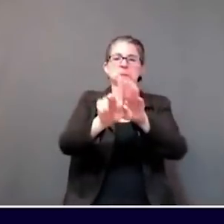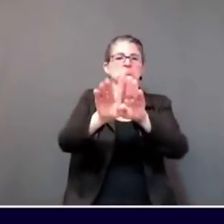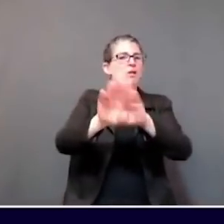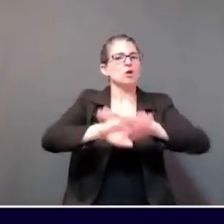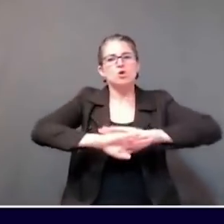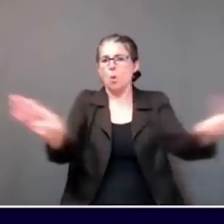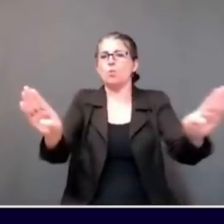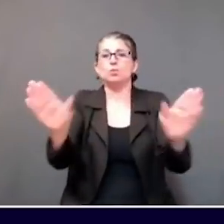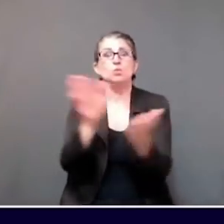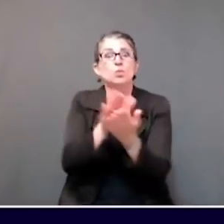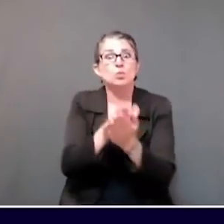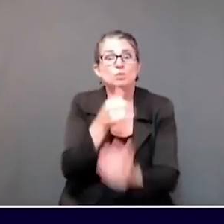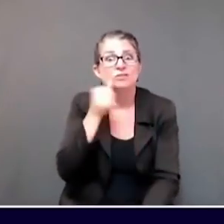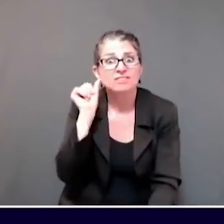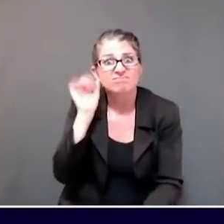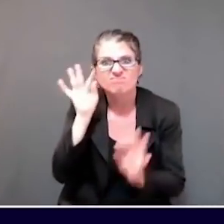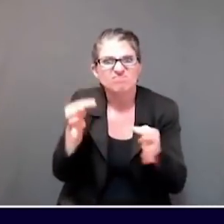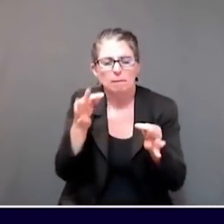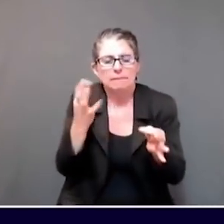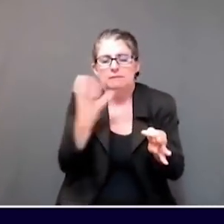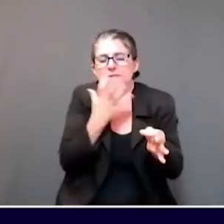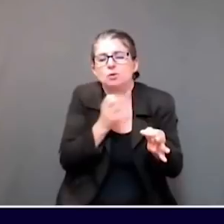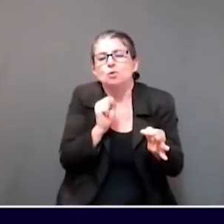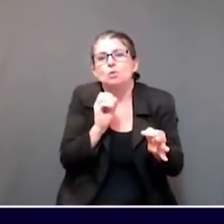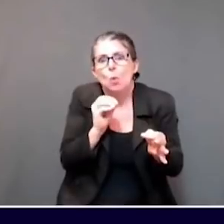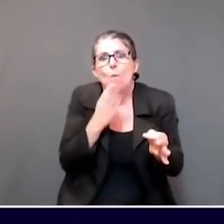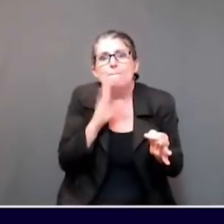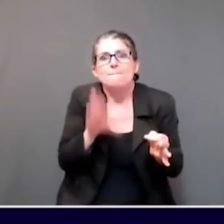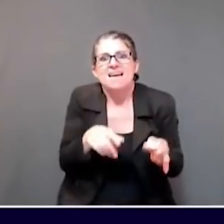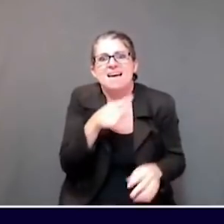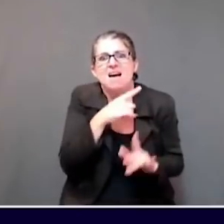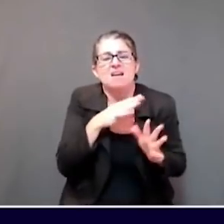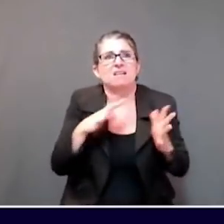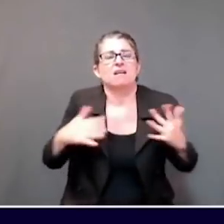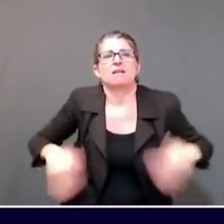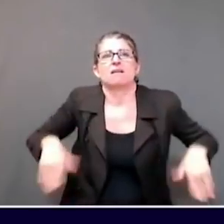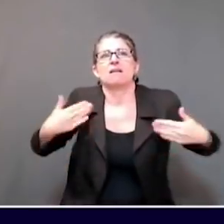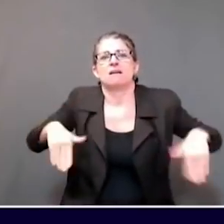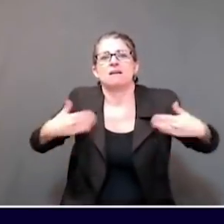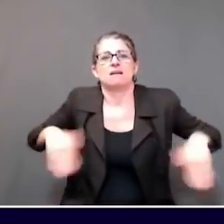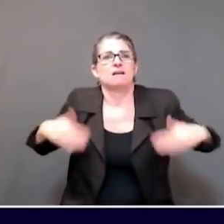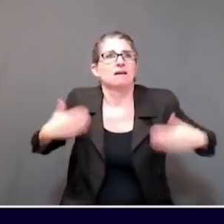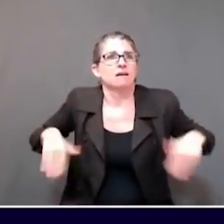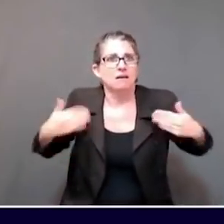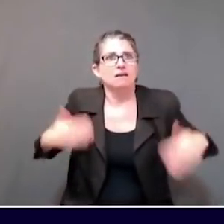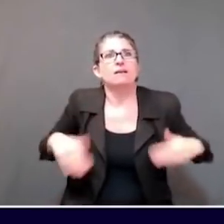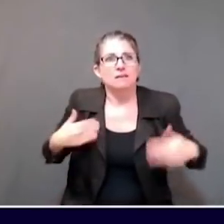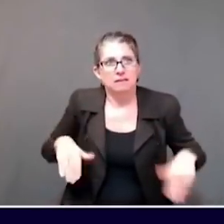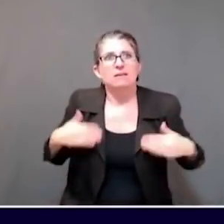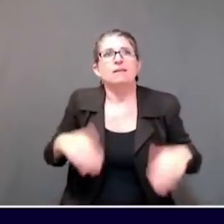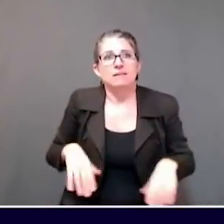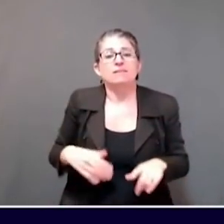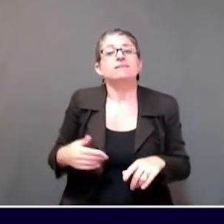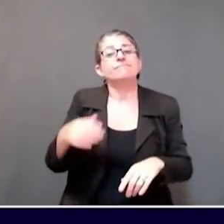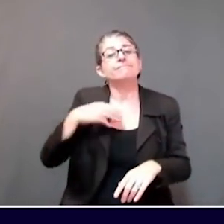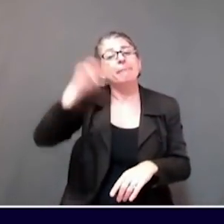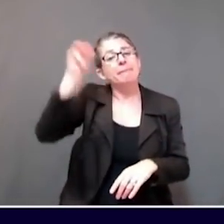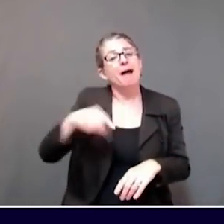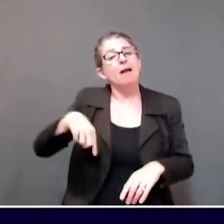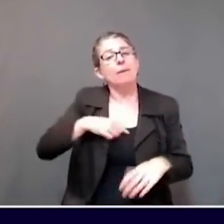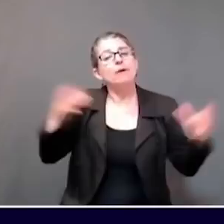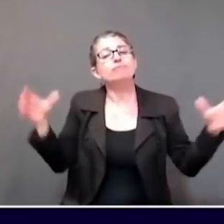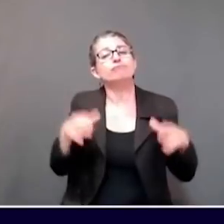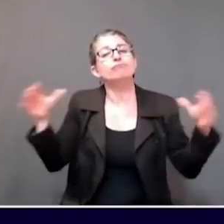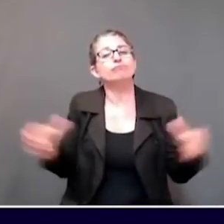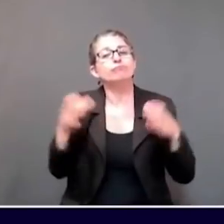White House call on Mondays with Governor Greg Abbott and Governor DeSantis and others from those states who are bemoaning the fact that they